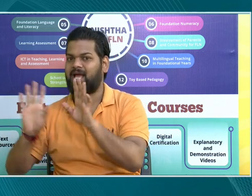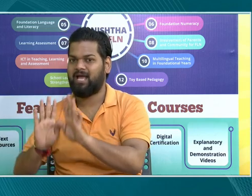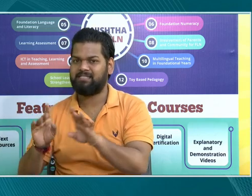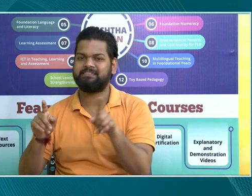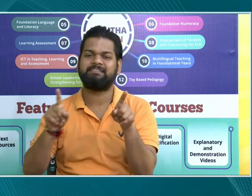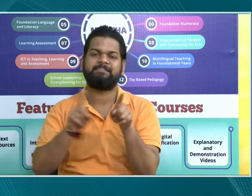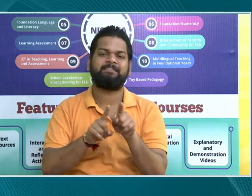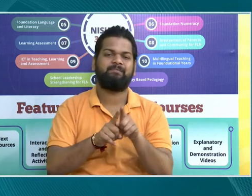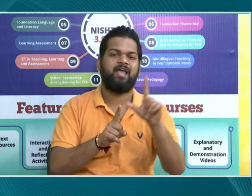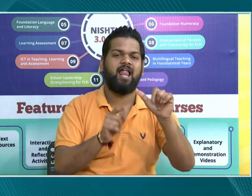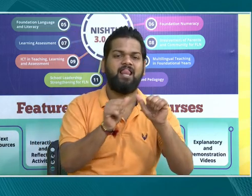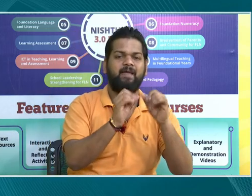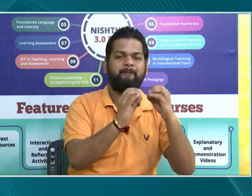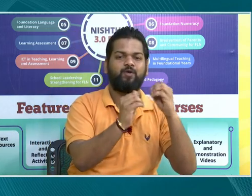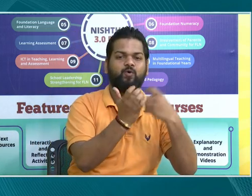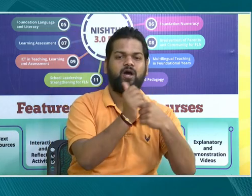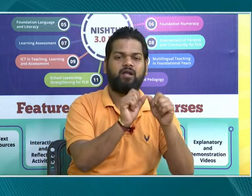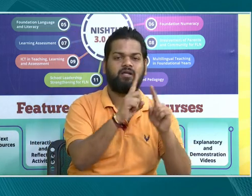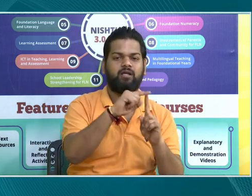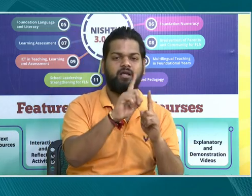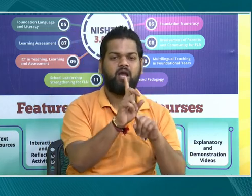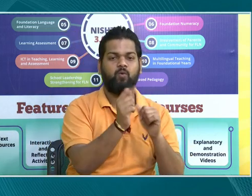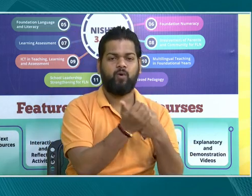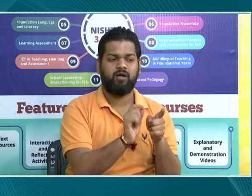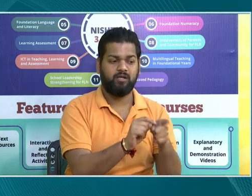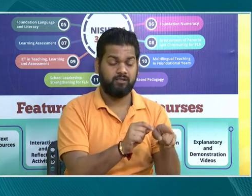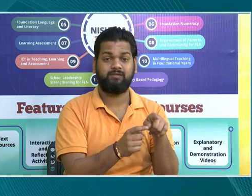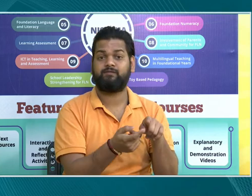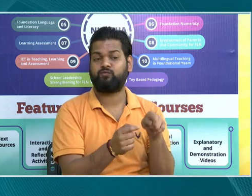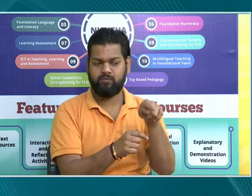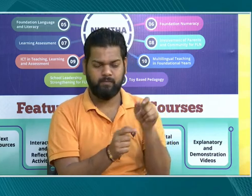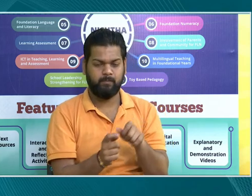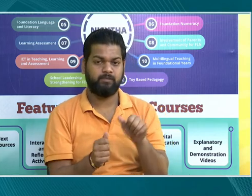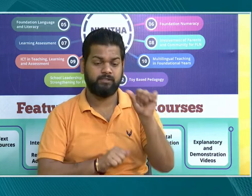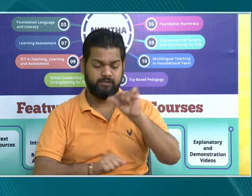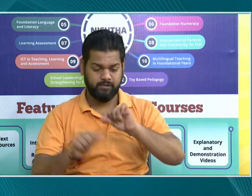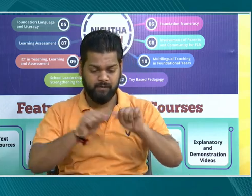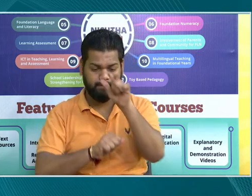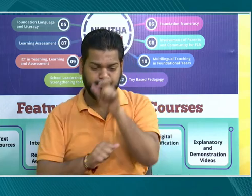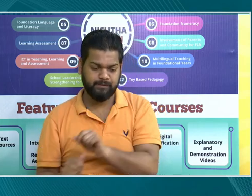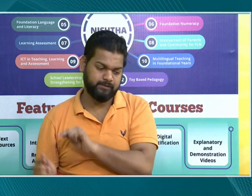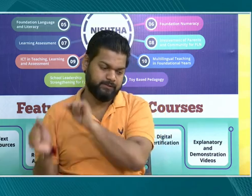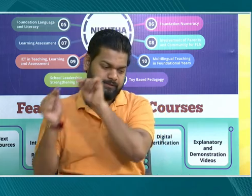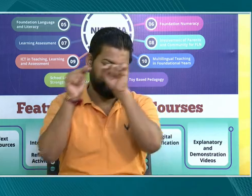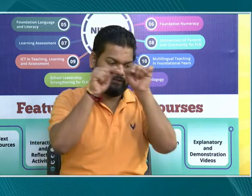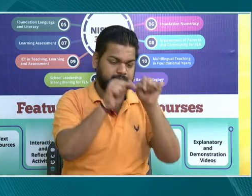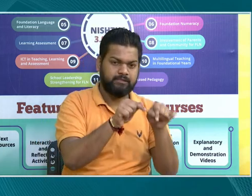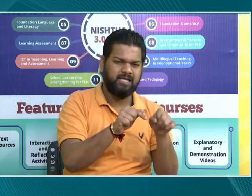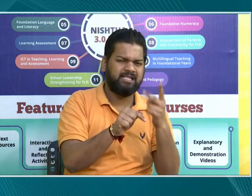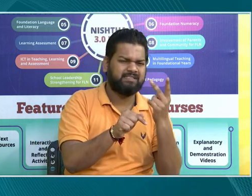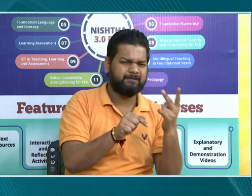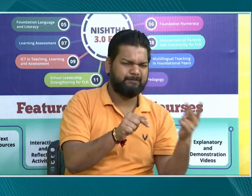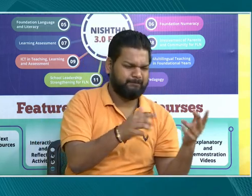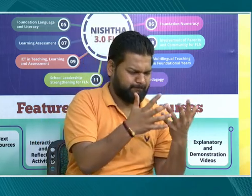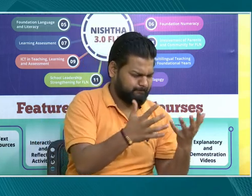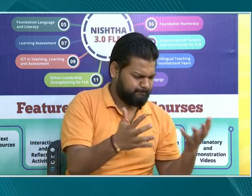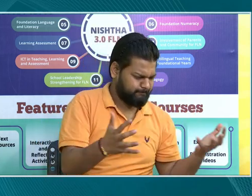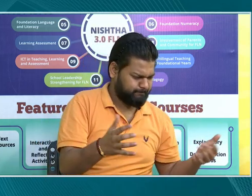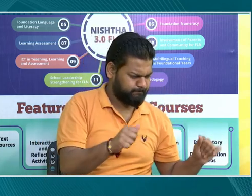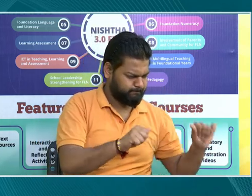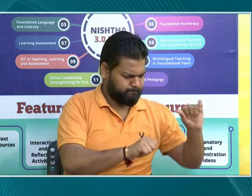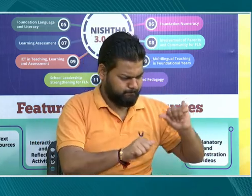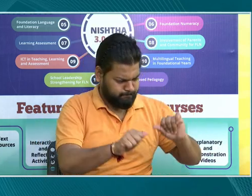scientist mixes different ingredients, maybe some chemical. In this case, a scientist use different part of